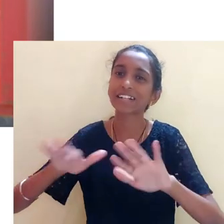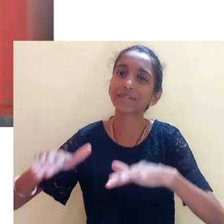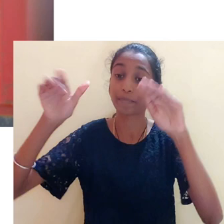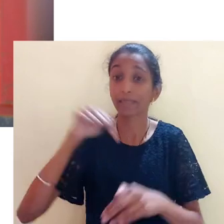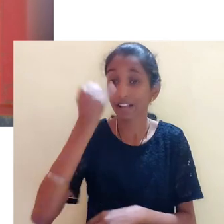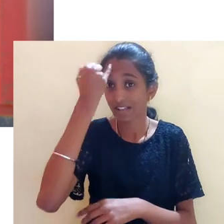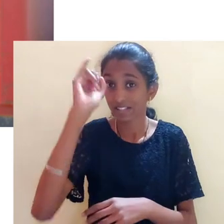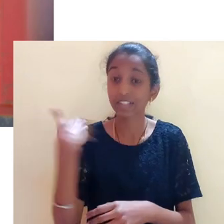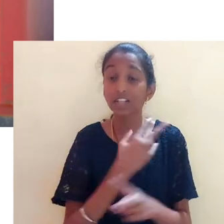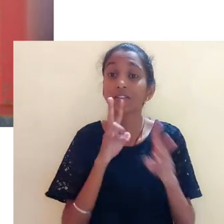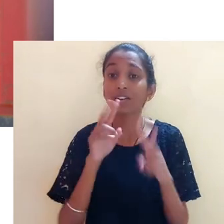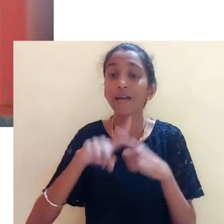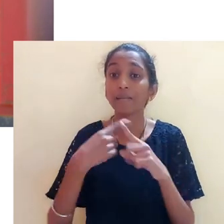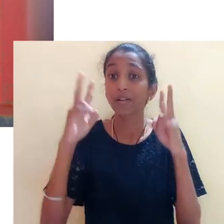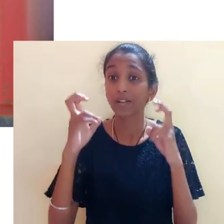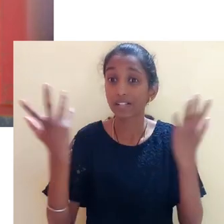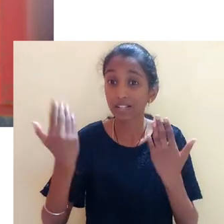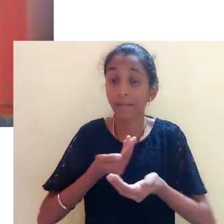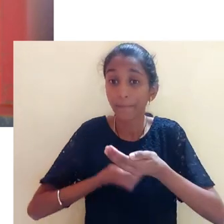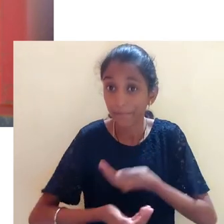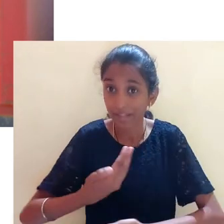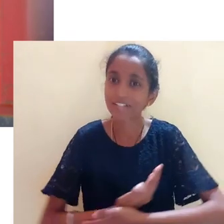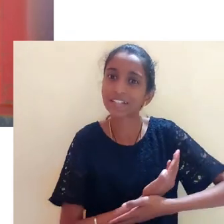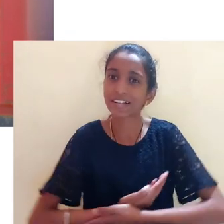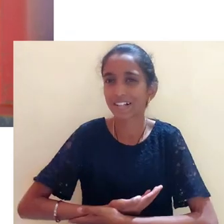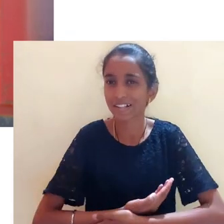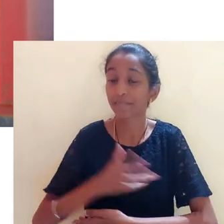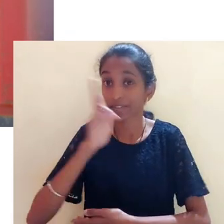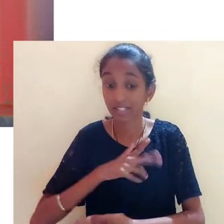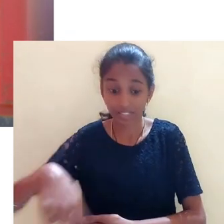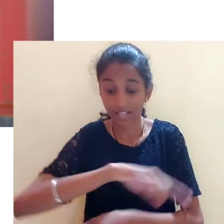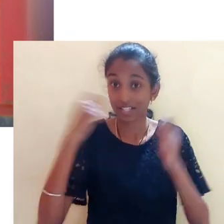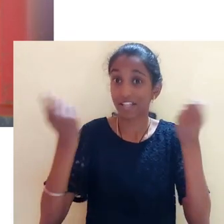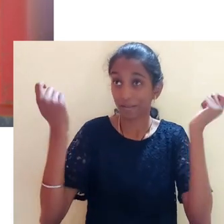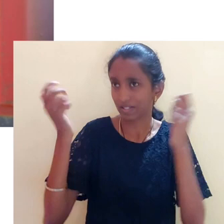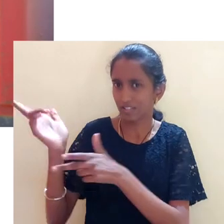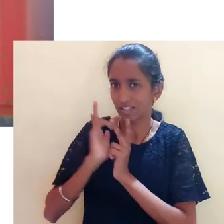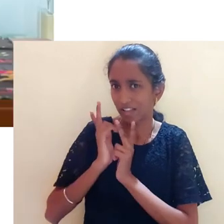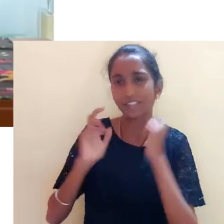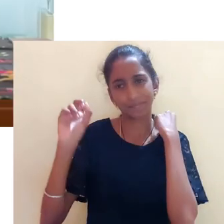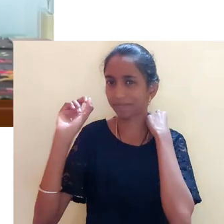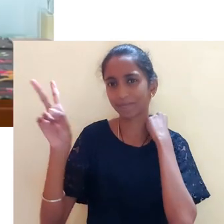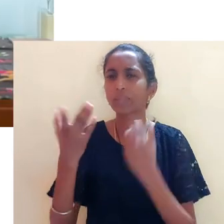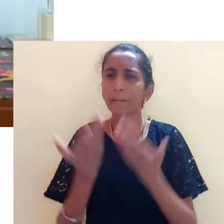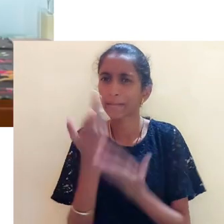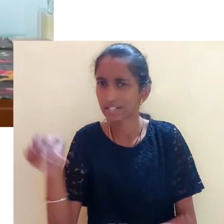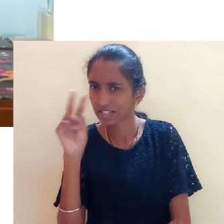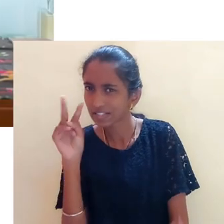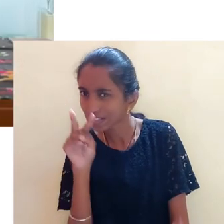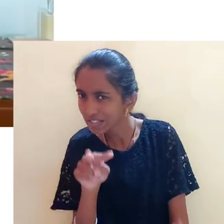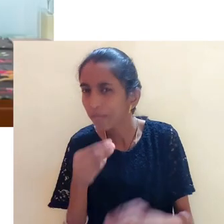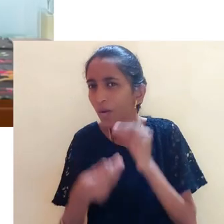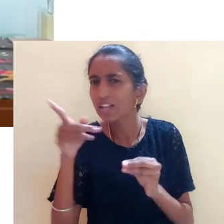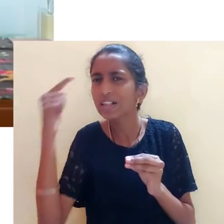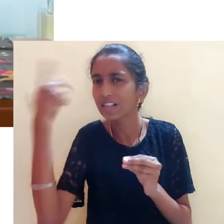then, if we're talking about the birth of a child and this being a celebration, maybe we can look a little bit more.